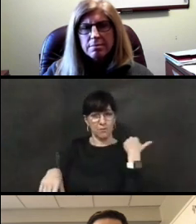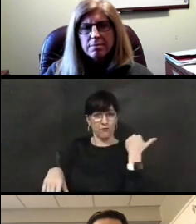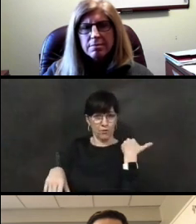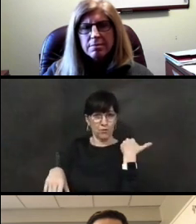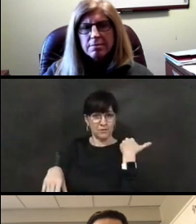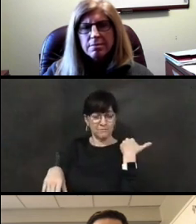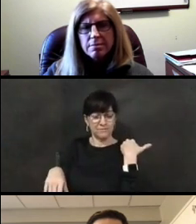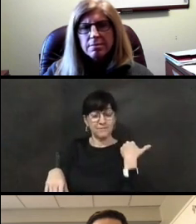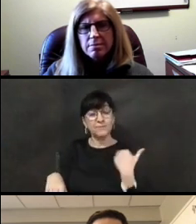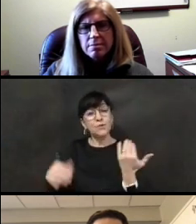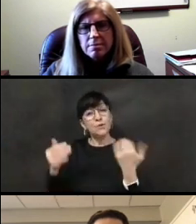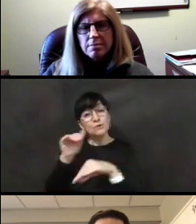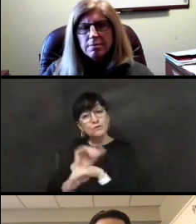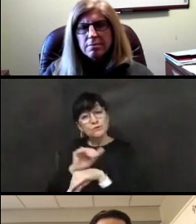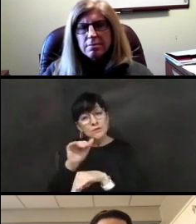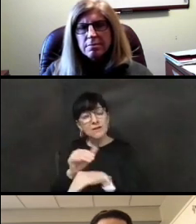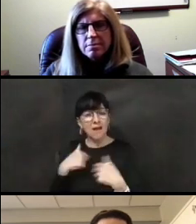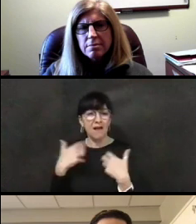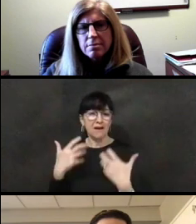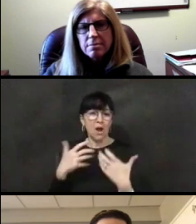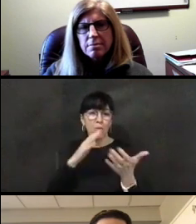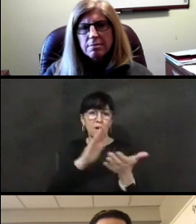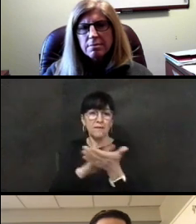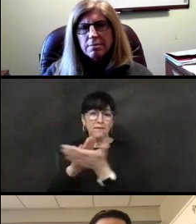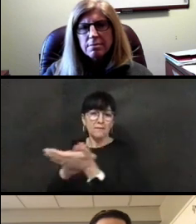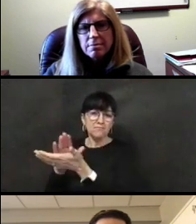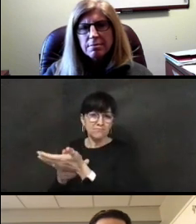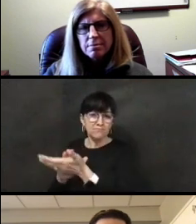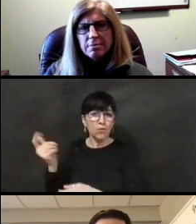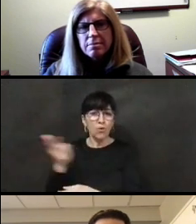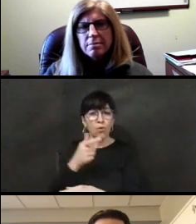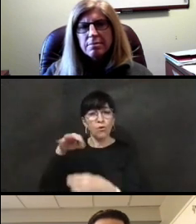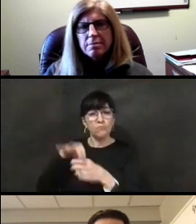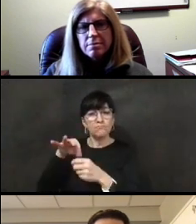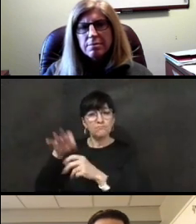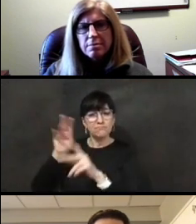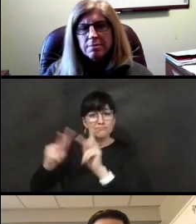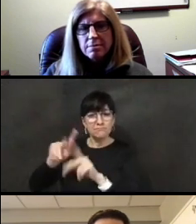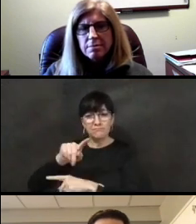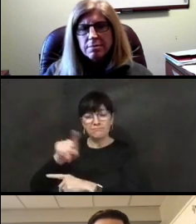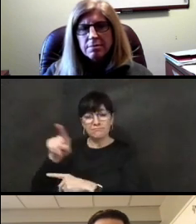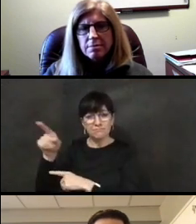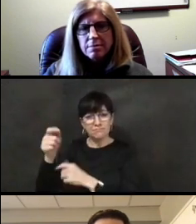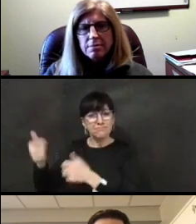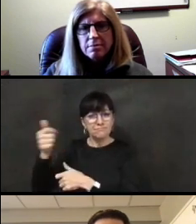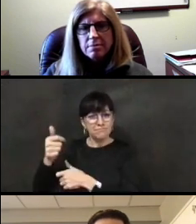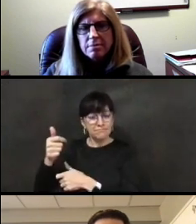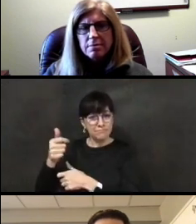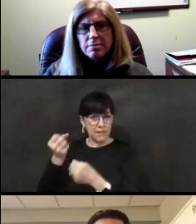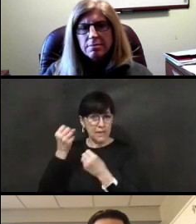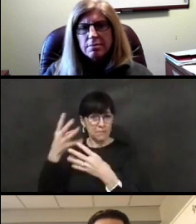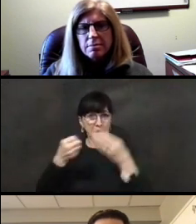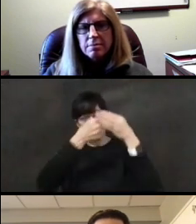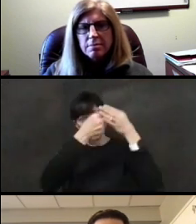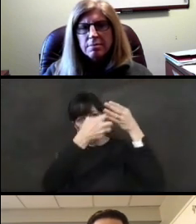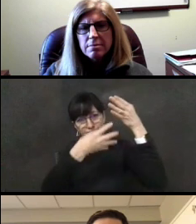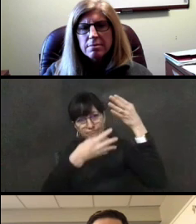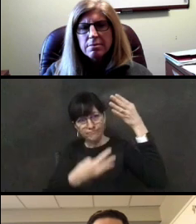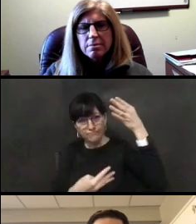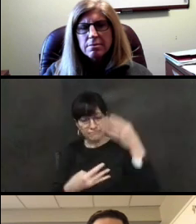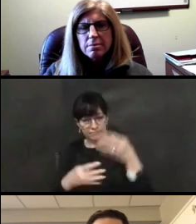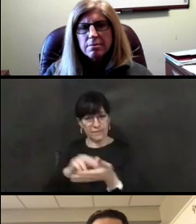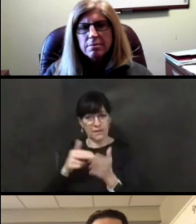forward, I'd really like to thank a lot of the local officials who've joined us. And it's quite a number, and it shows their real commitment to each